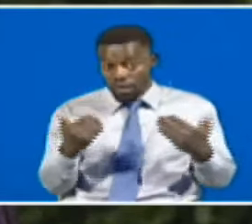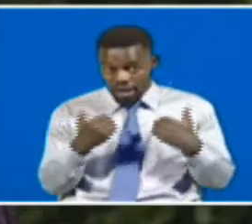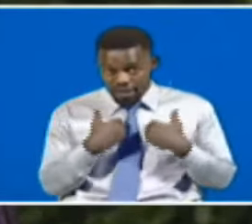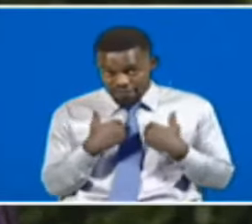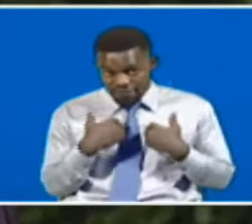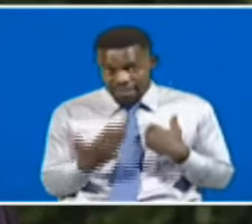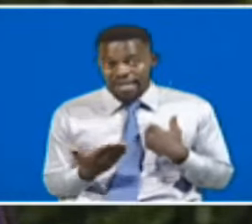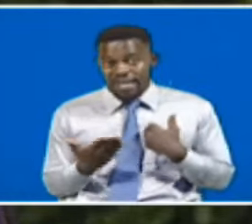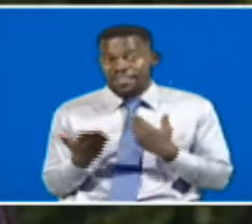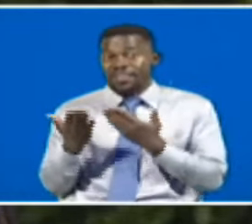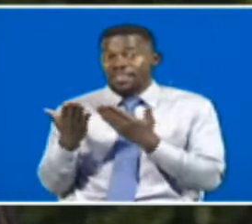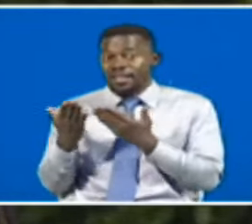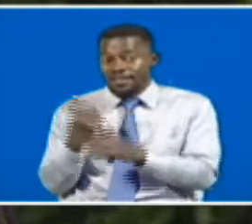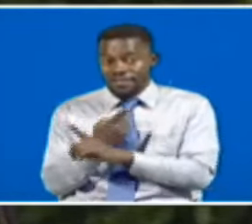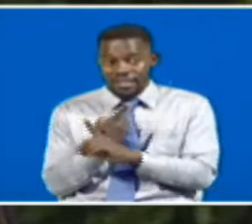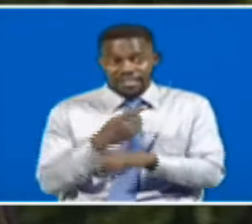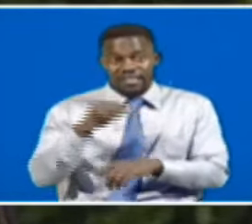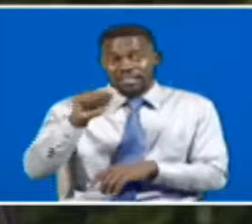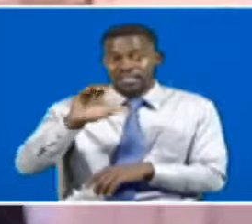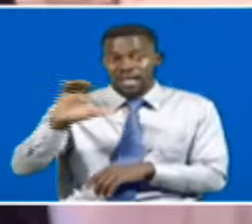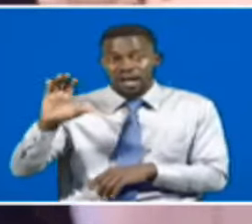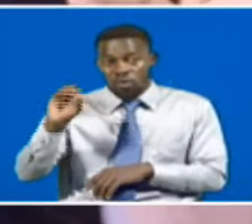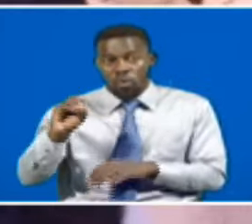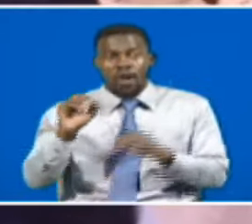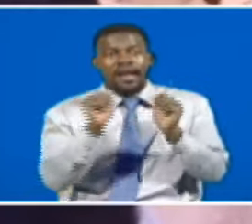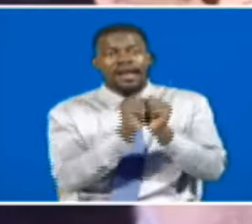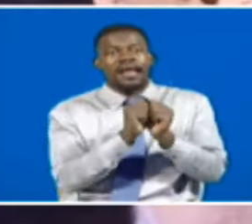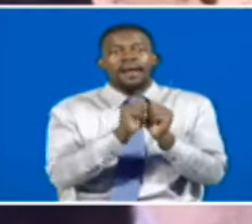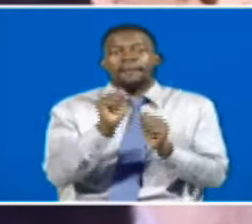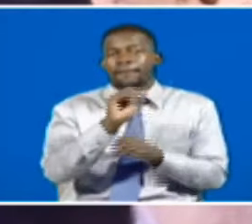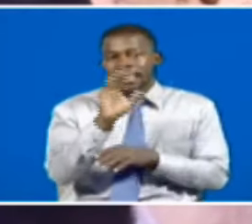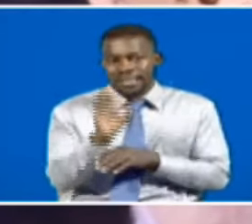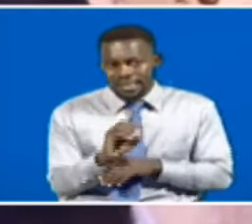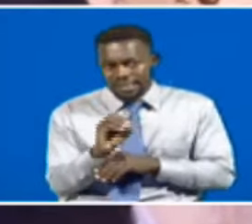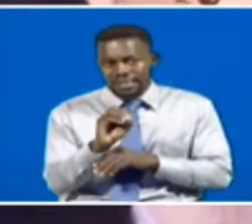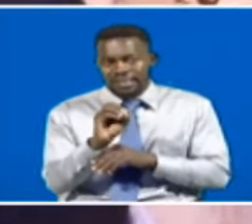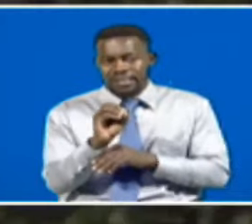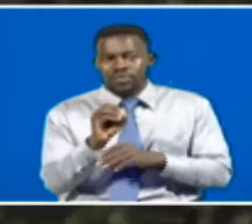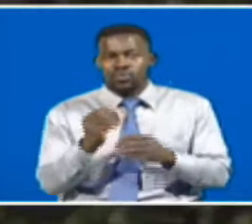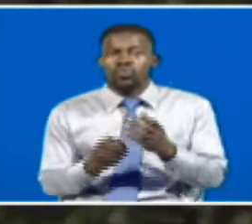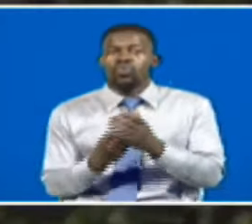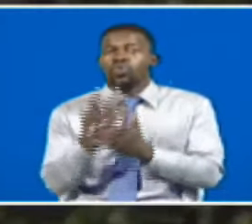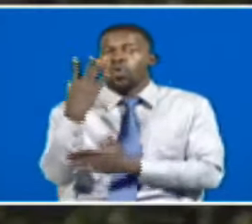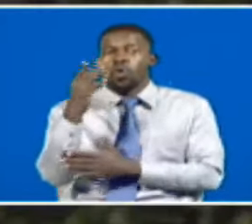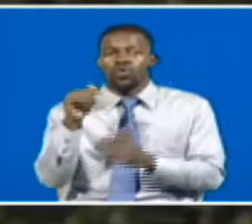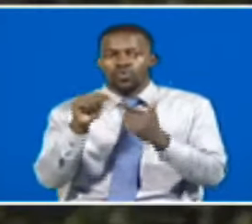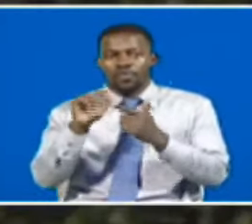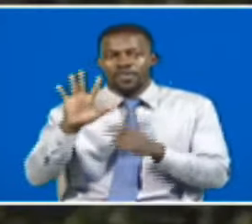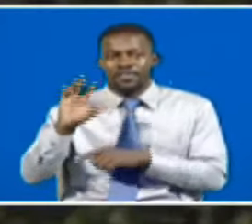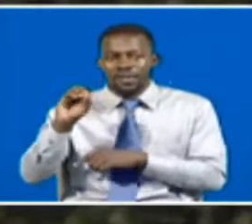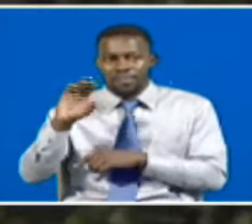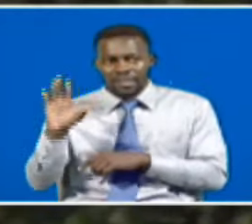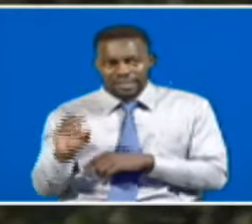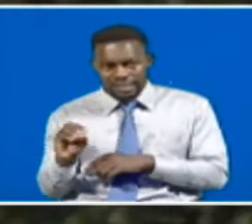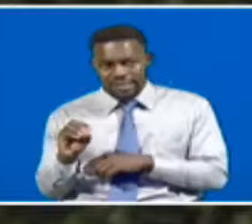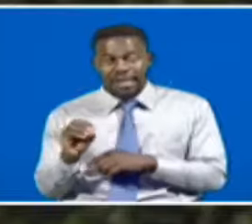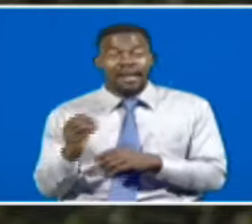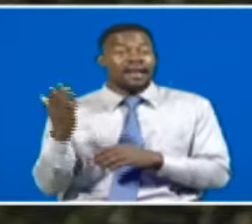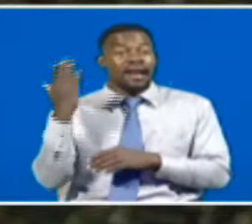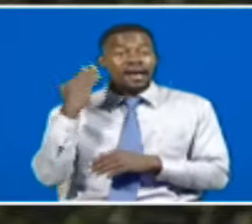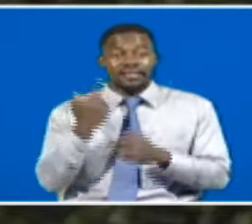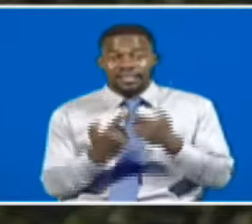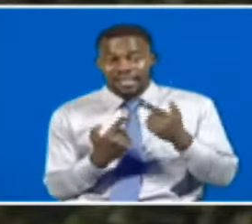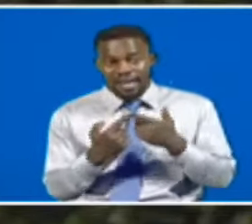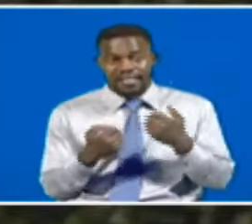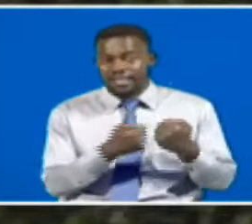our Sacco, grew by 10% to 59%. Last year was a challenging year, not only for the